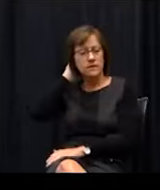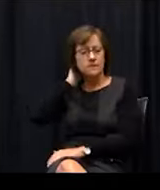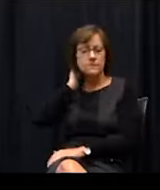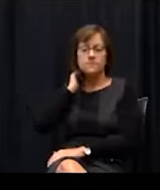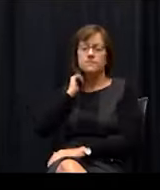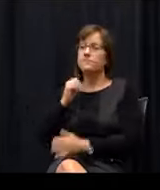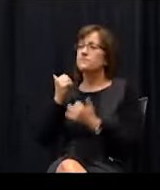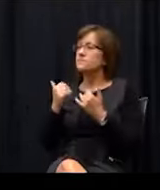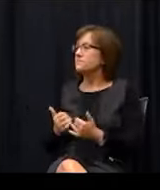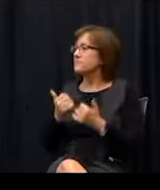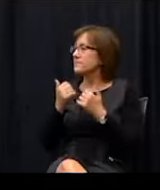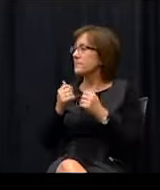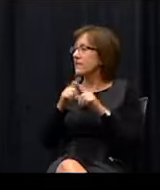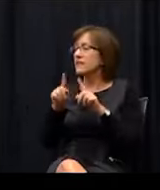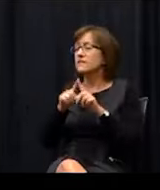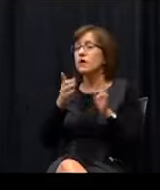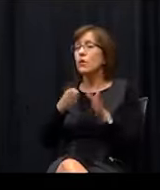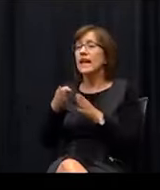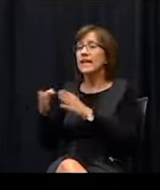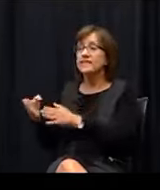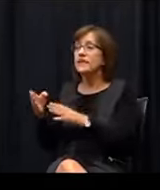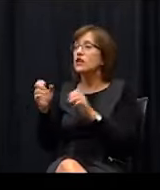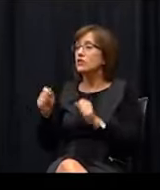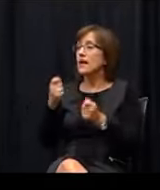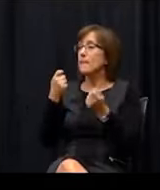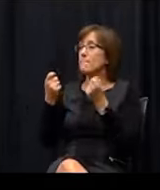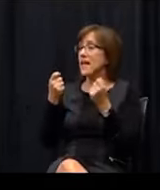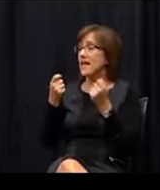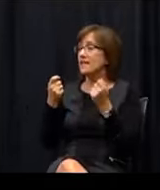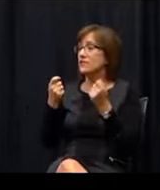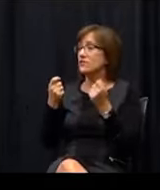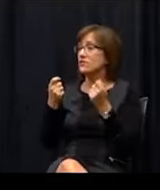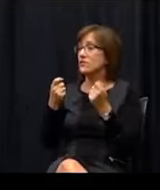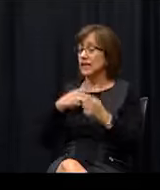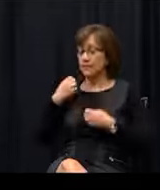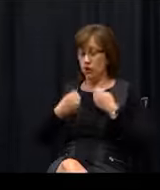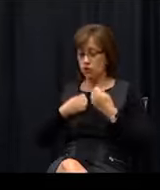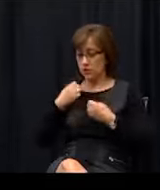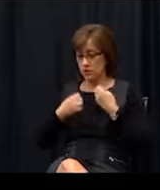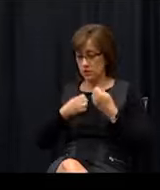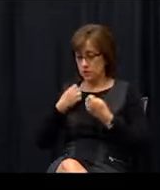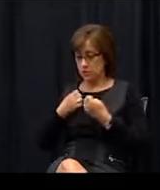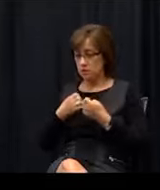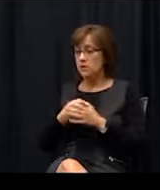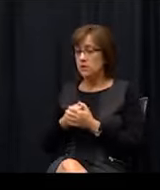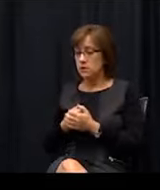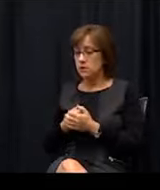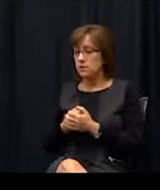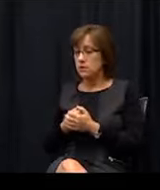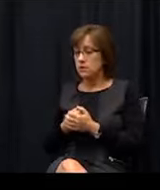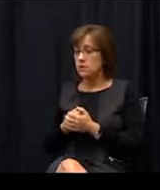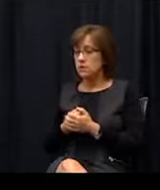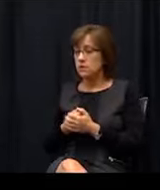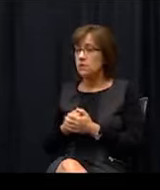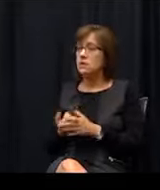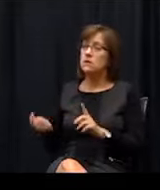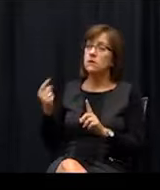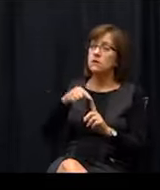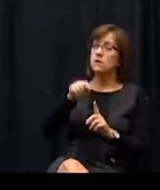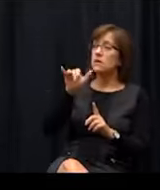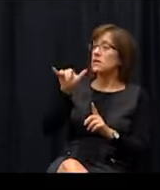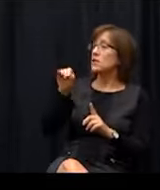fun activities of ways to manage emotions. So going back to what I love about yoga,